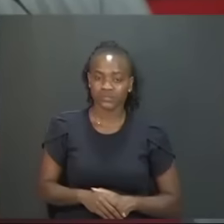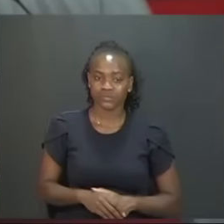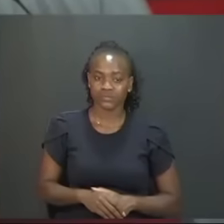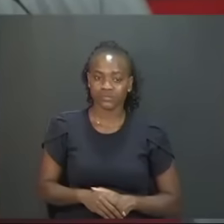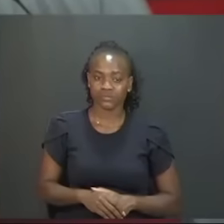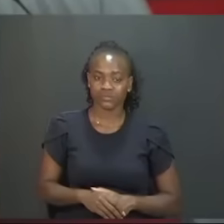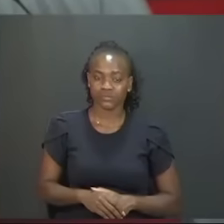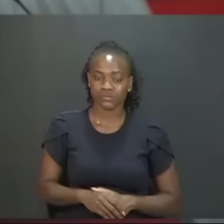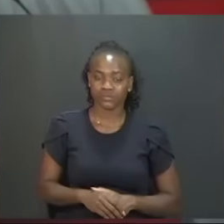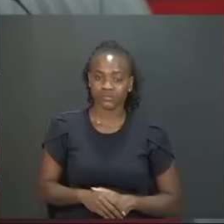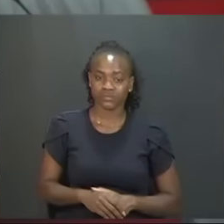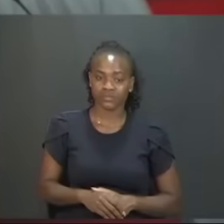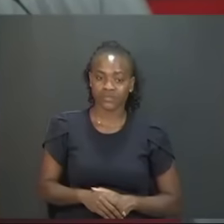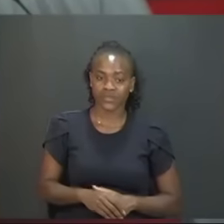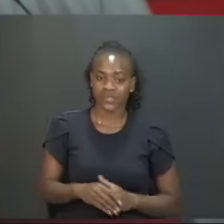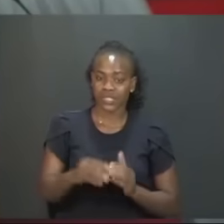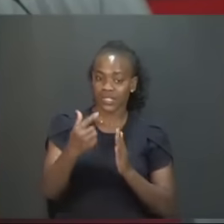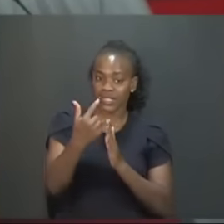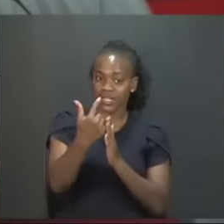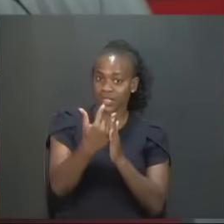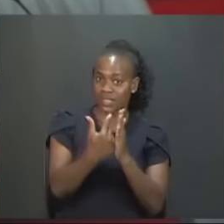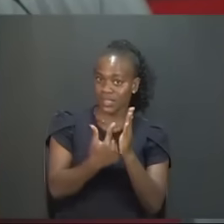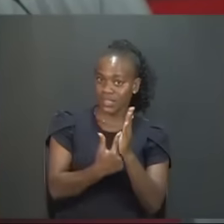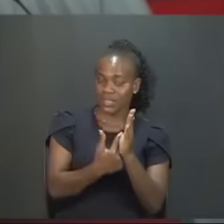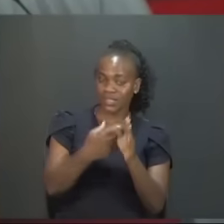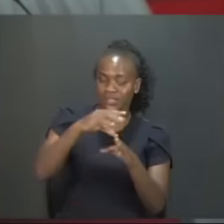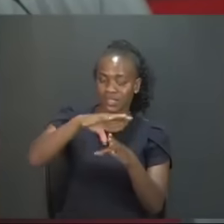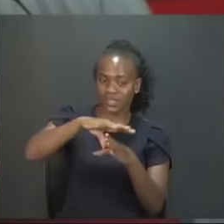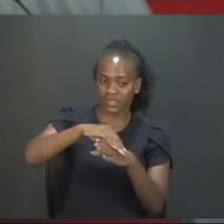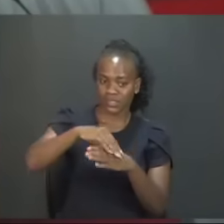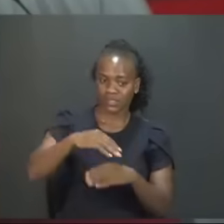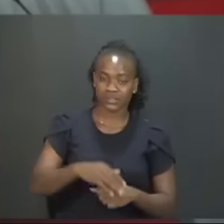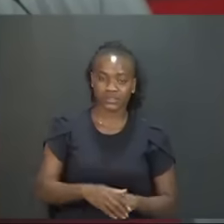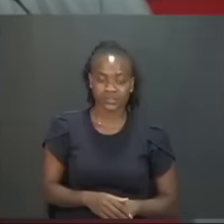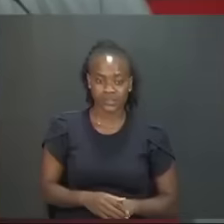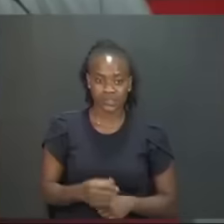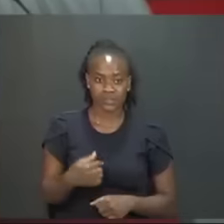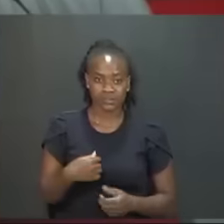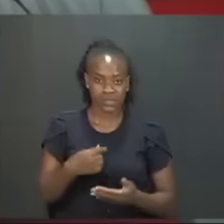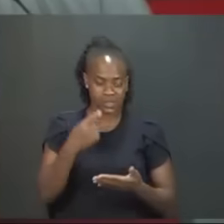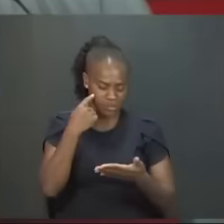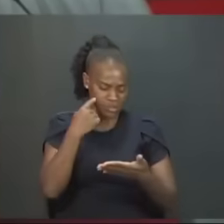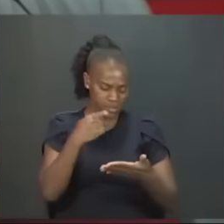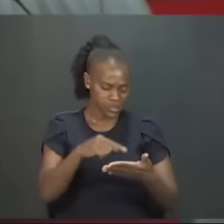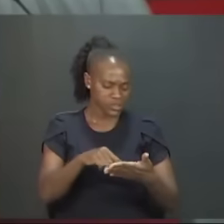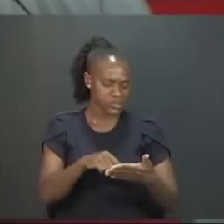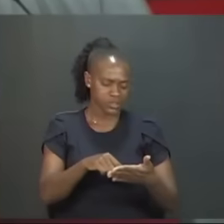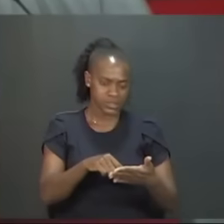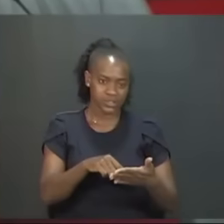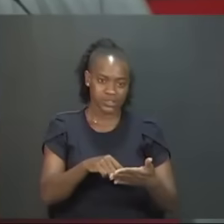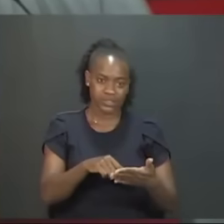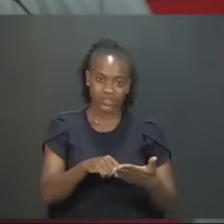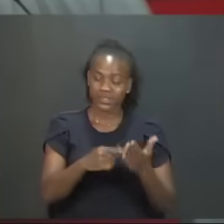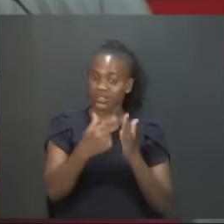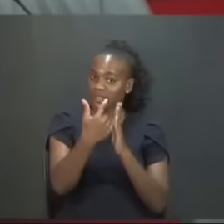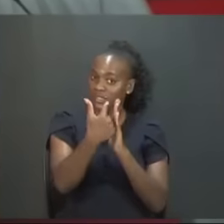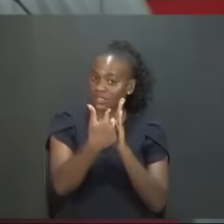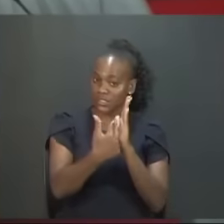committees and that the list is attached. So I actually went to look at the